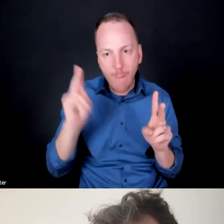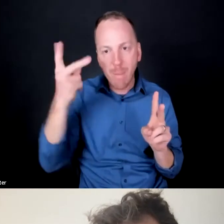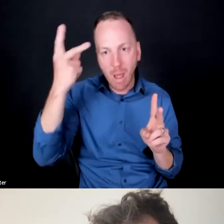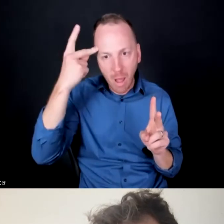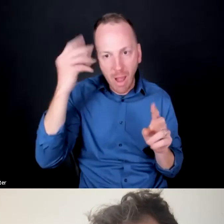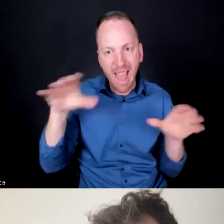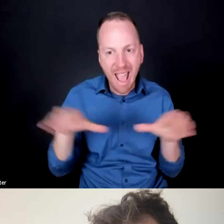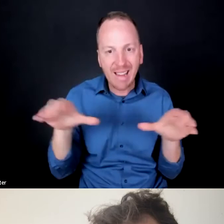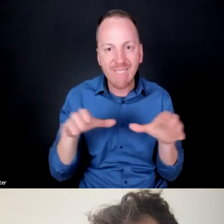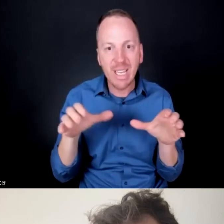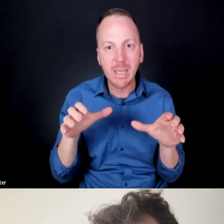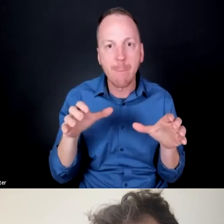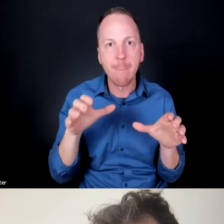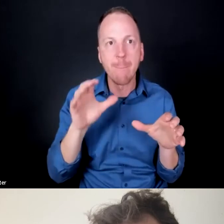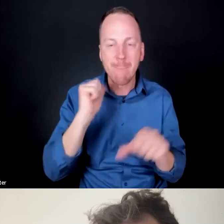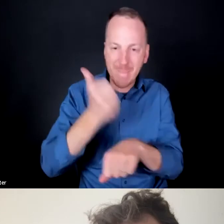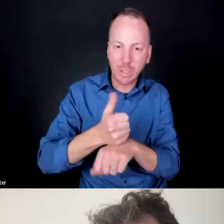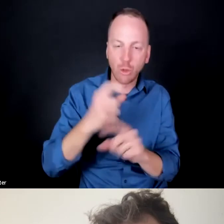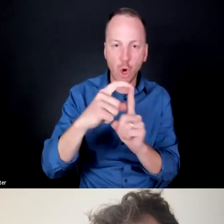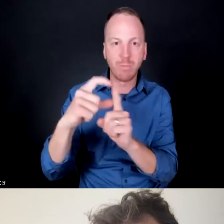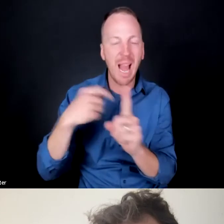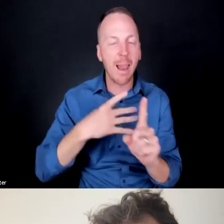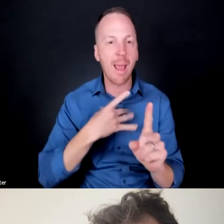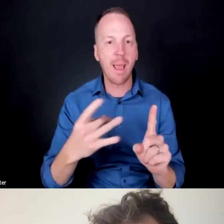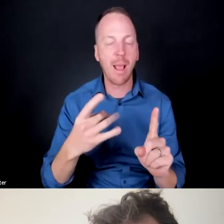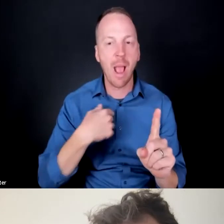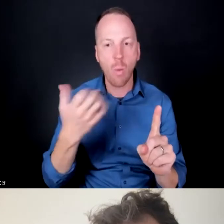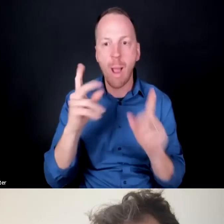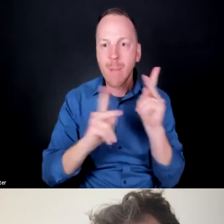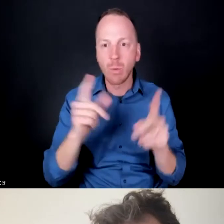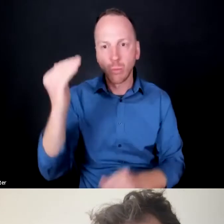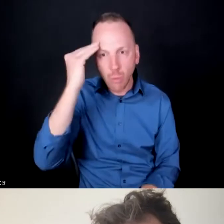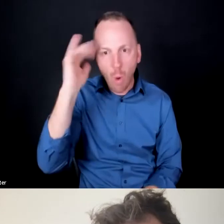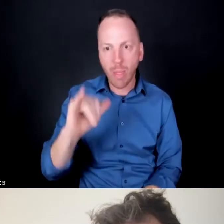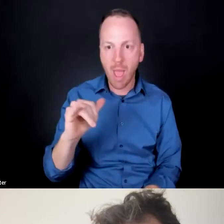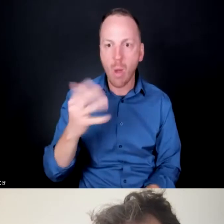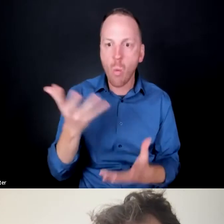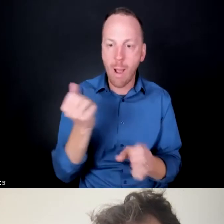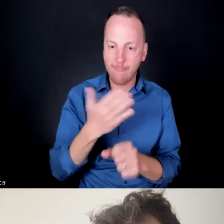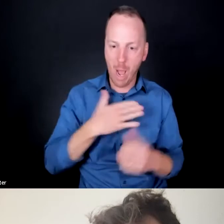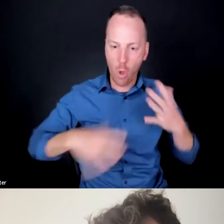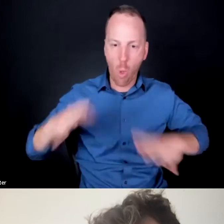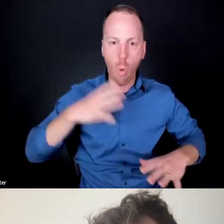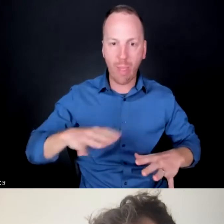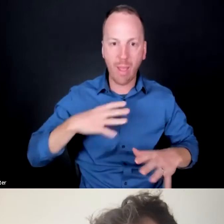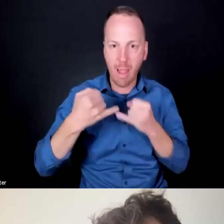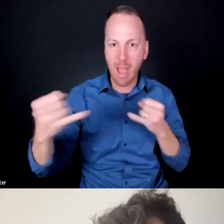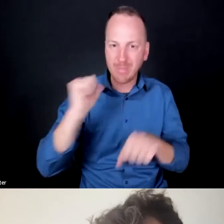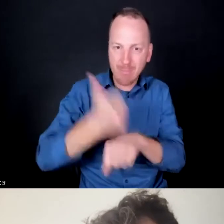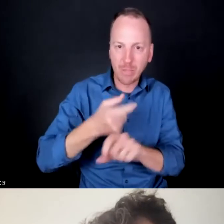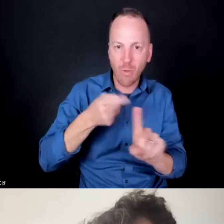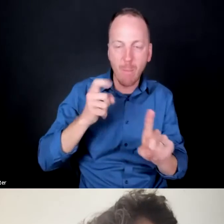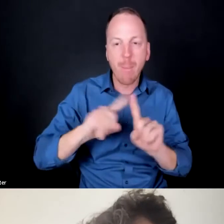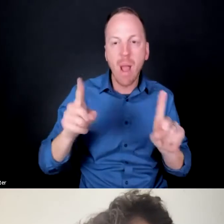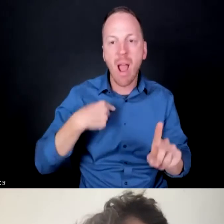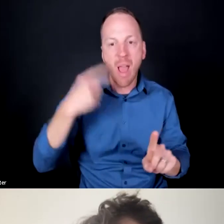and activism based terms, because I wanted people to know that that's what my clothing line was based from. But